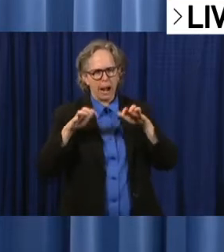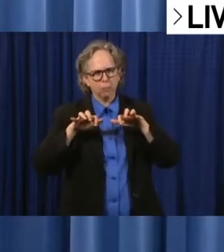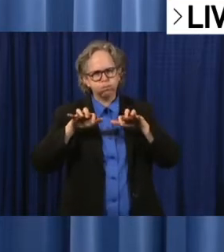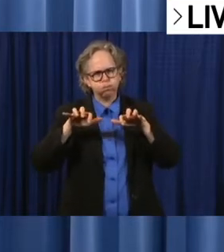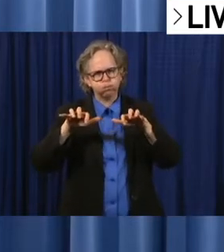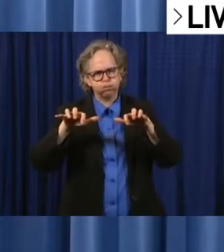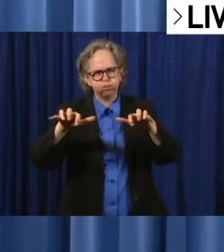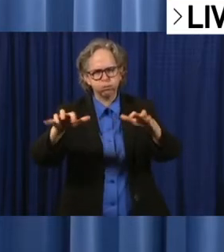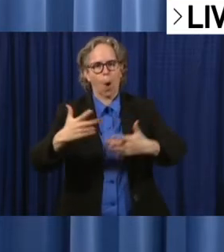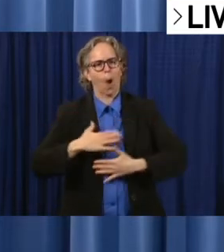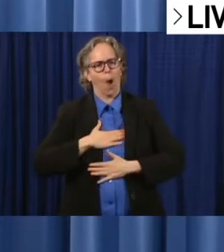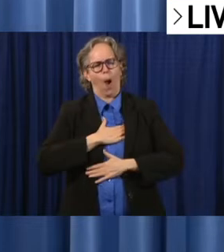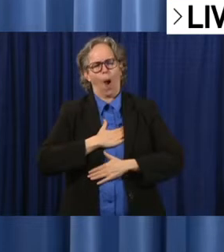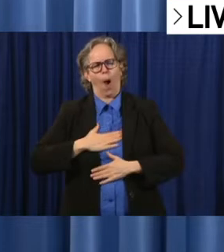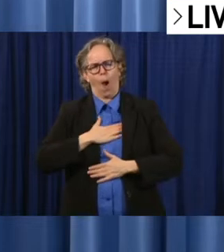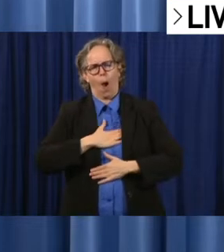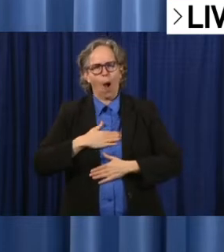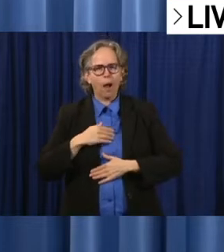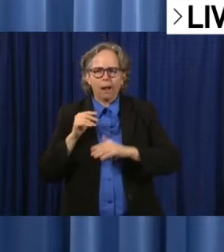seeing.